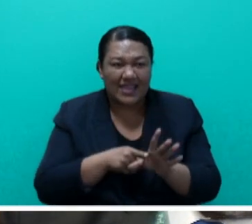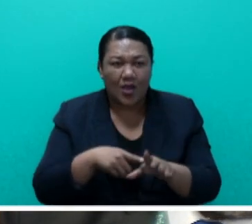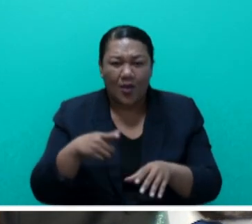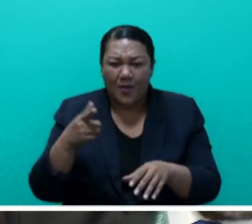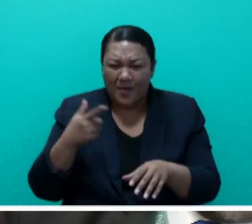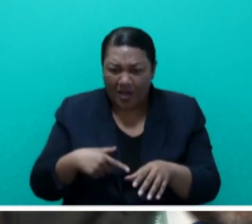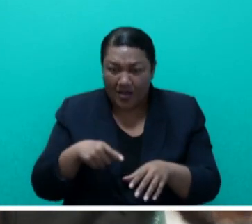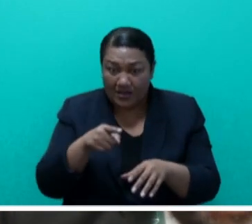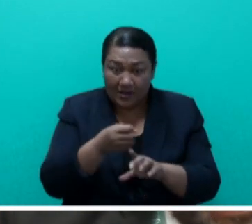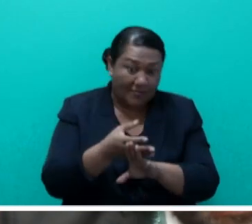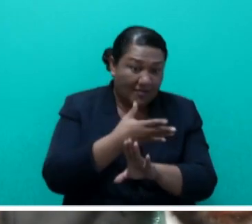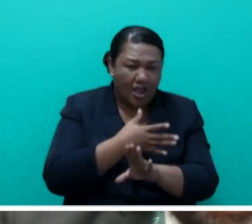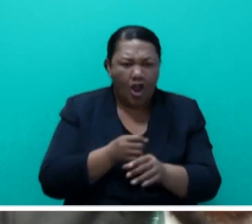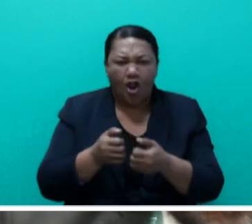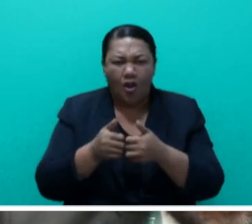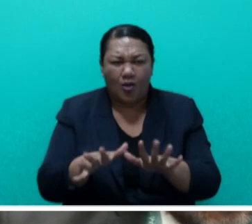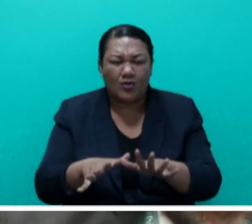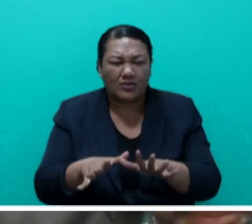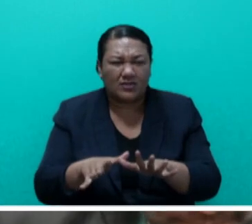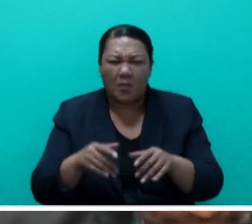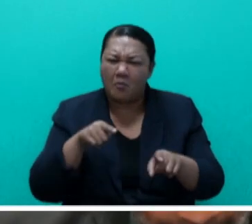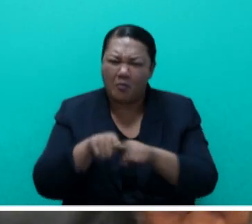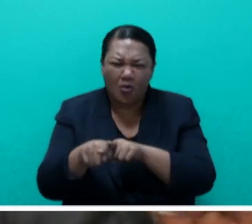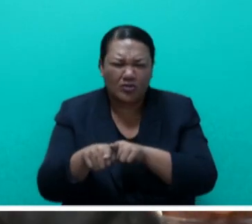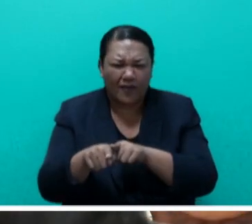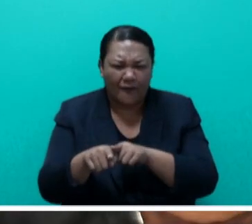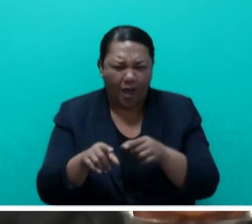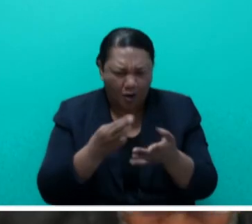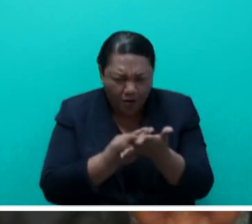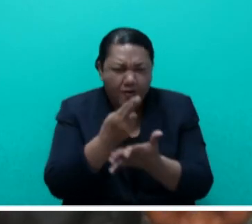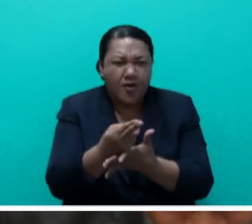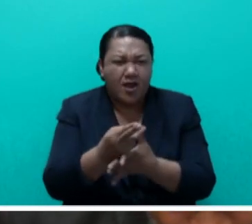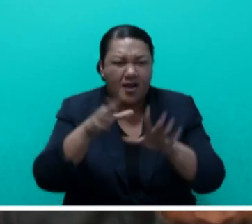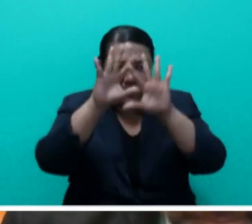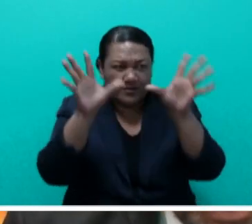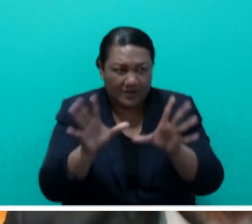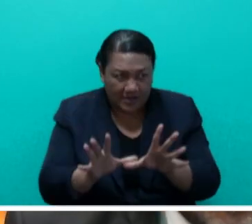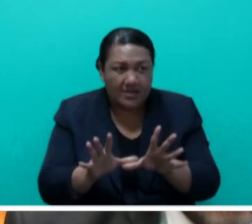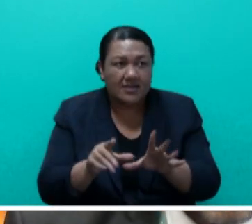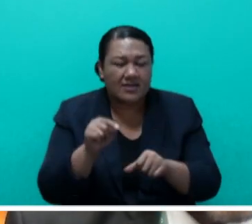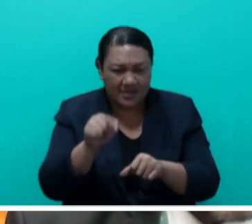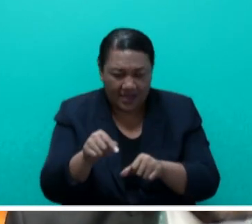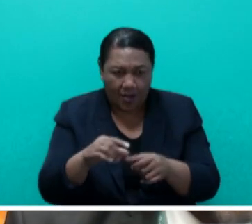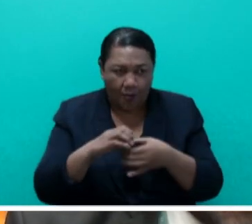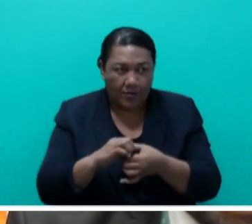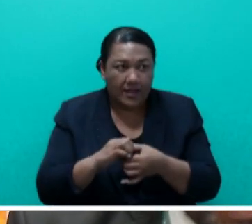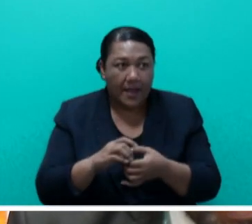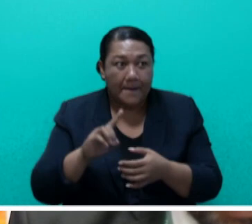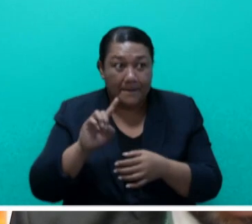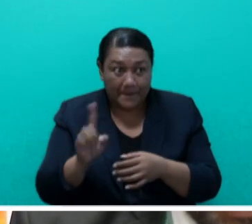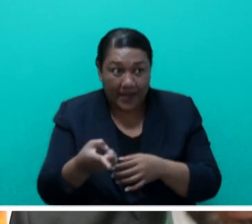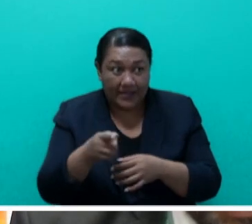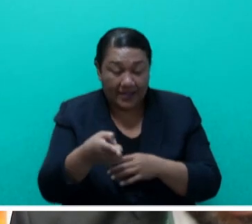that replanting program, can you please clarify the level of efforts on